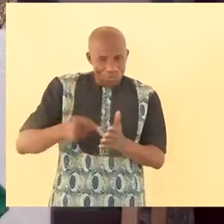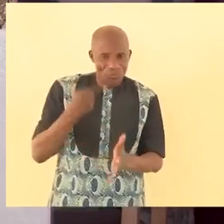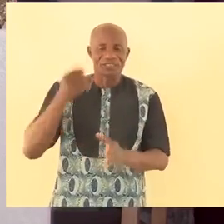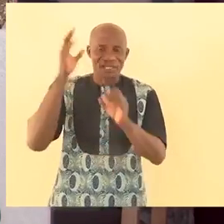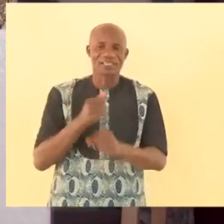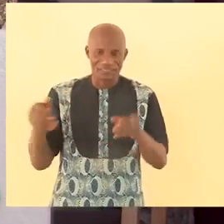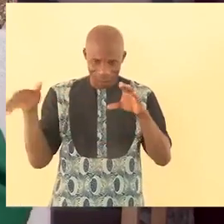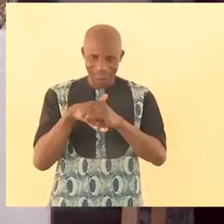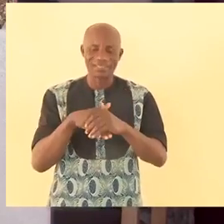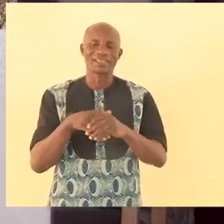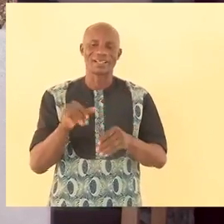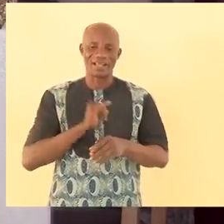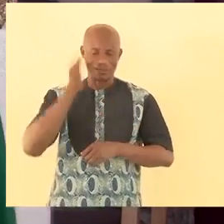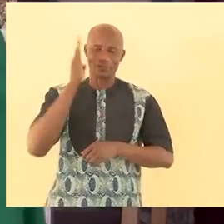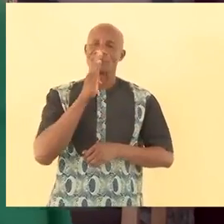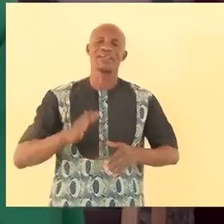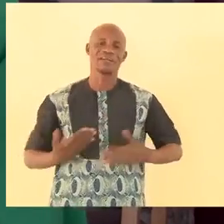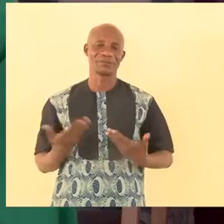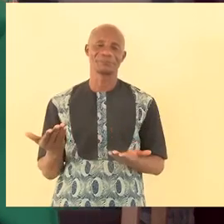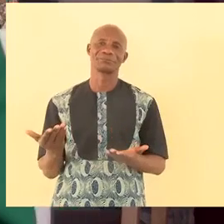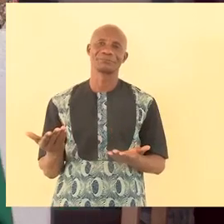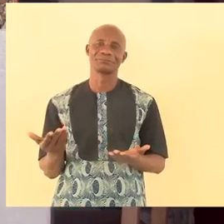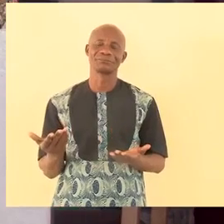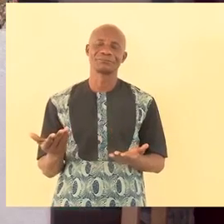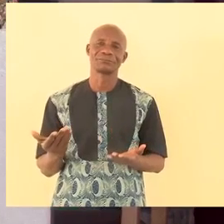say, once I get married, I'll be happy.